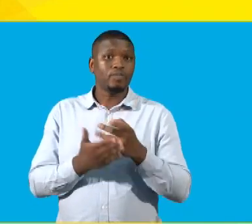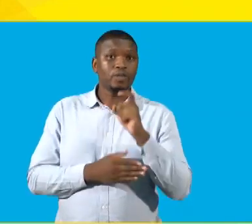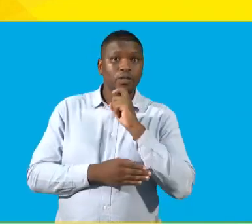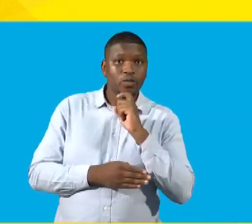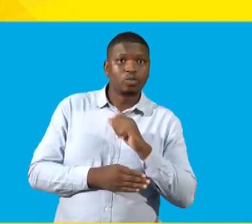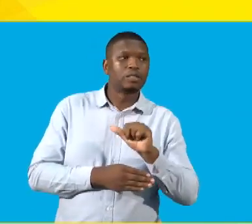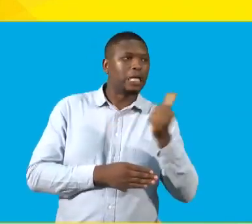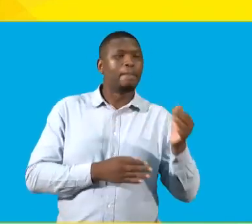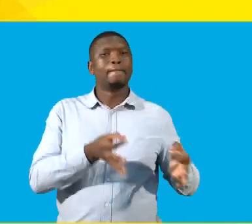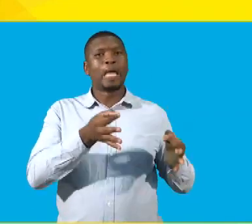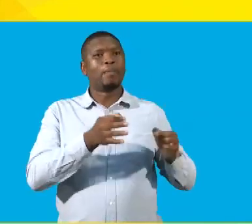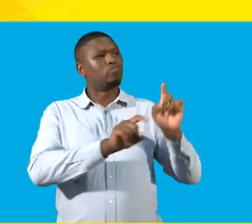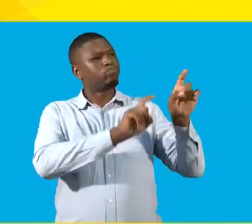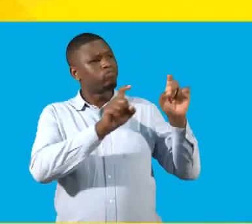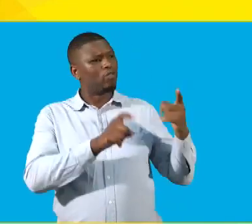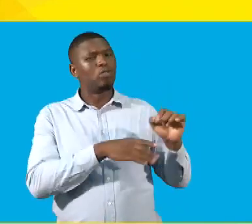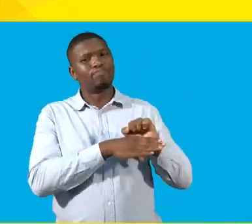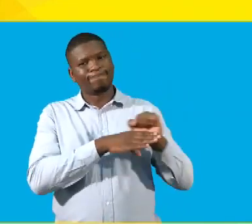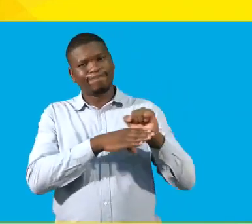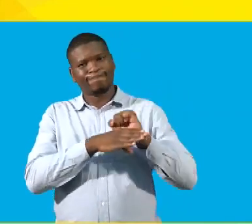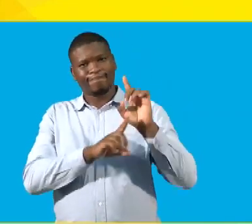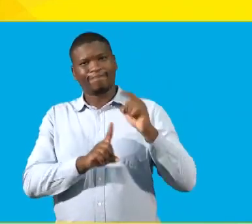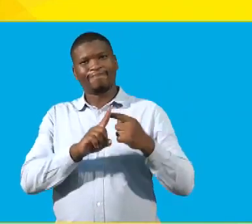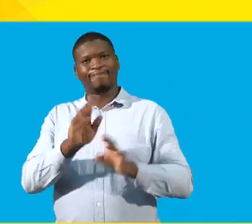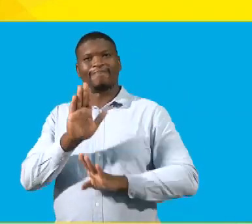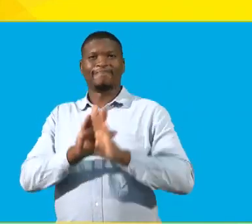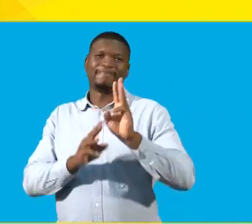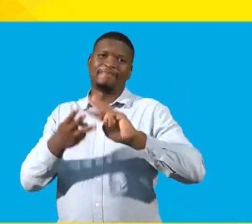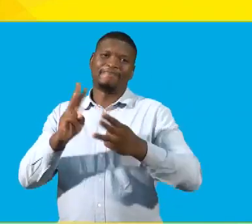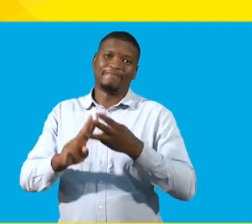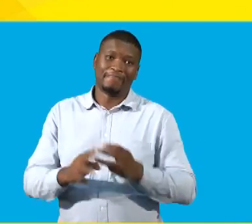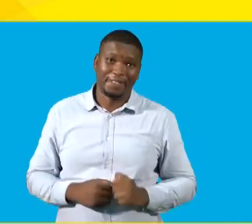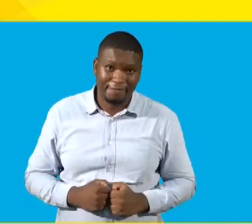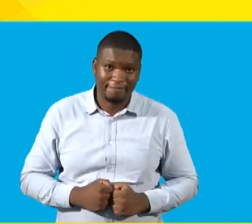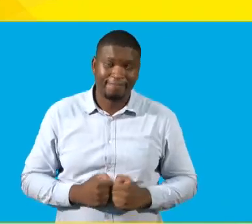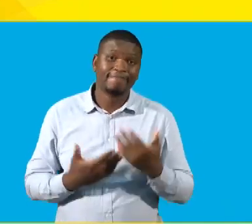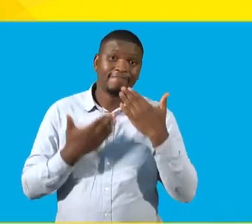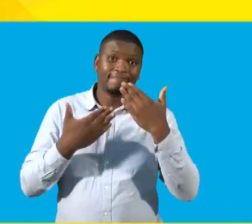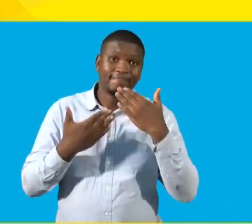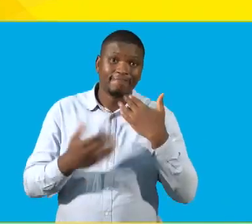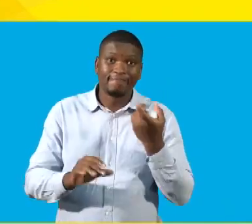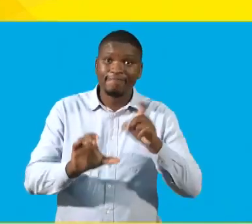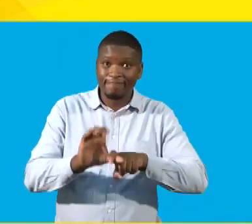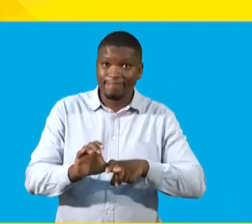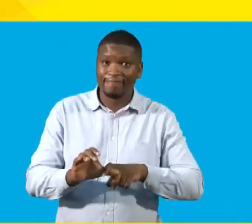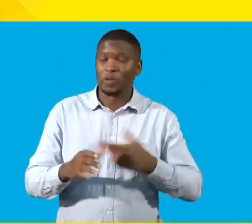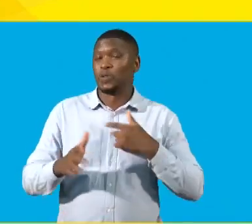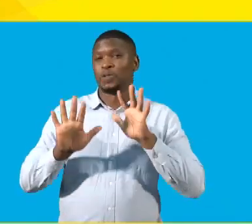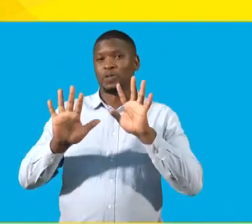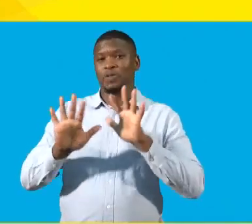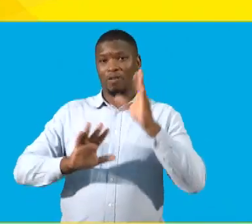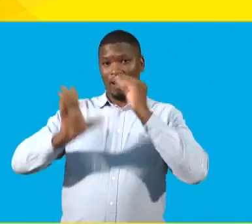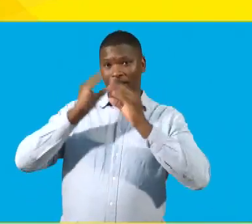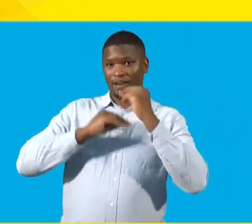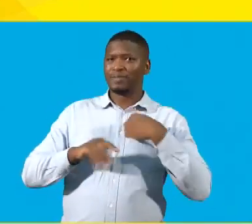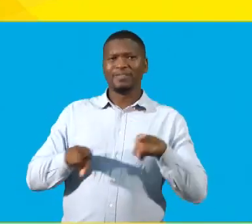also use more papers that you can use to practice and get better in maths. Thank you for joining us in this